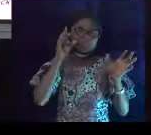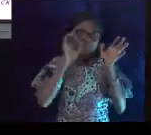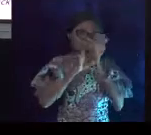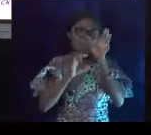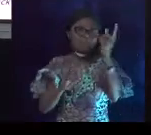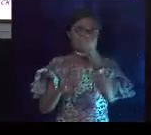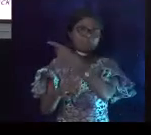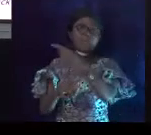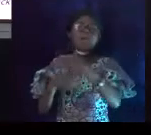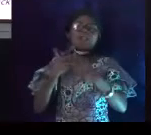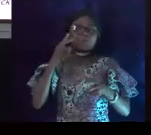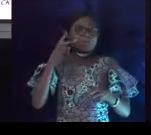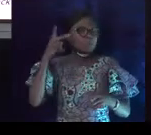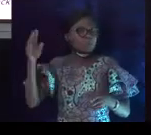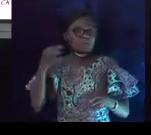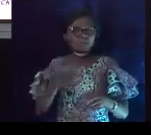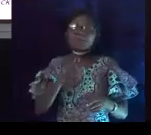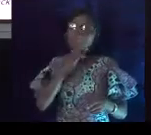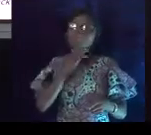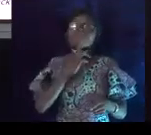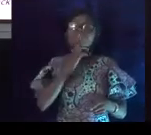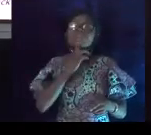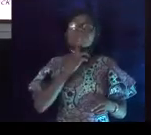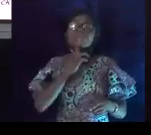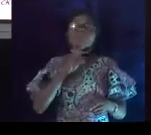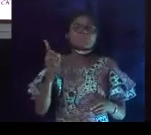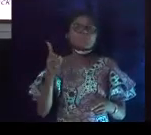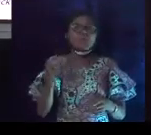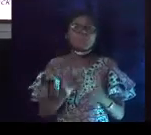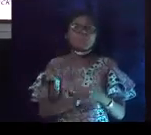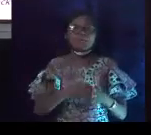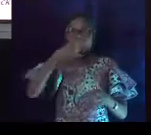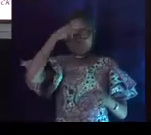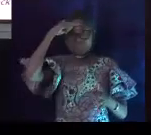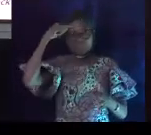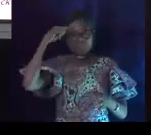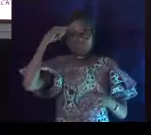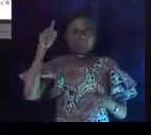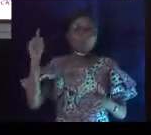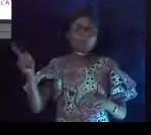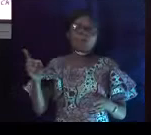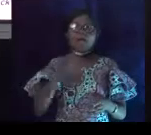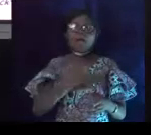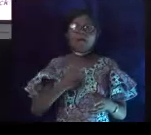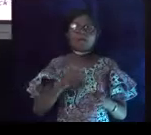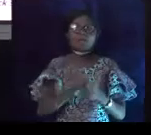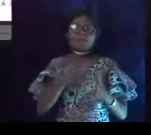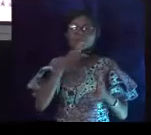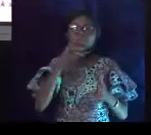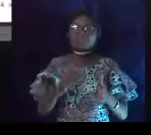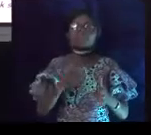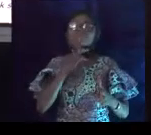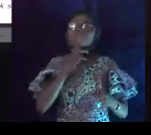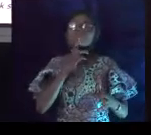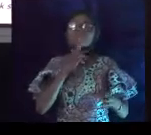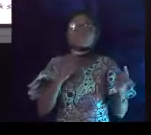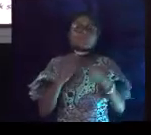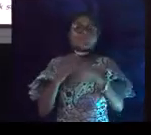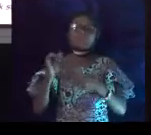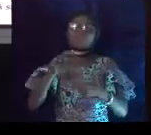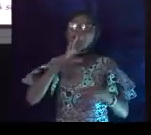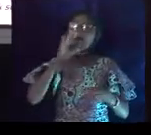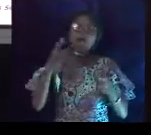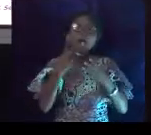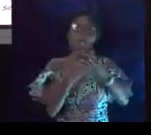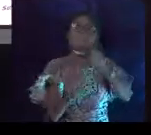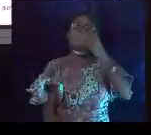talking about. These are egg-laying chickens. That is the black sex-link, and this is red